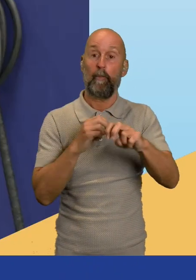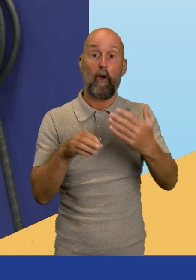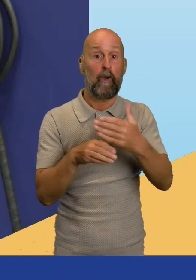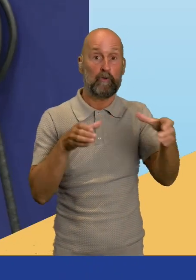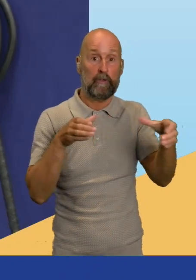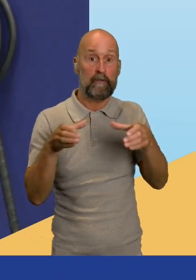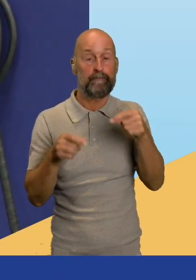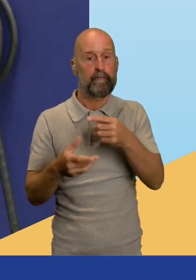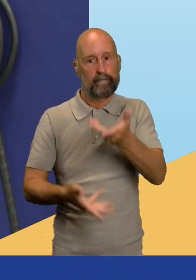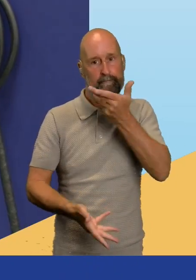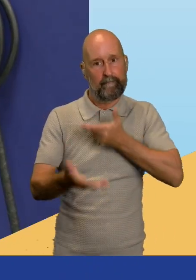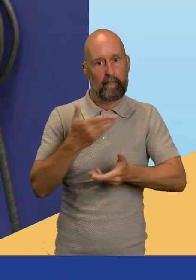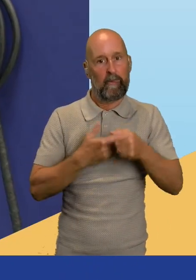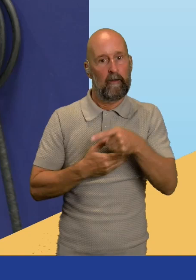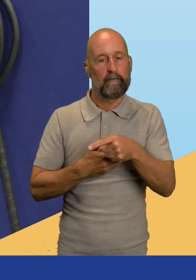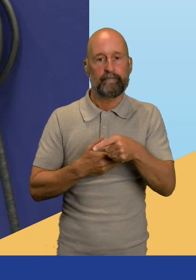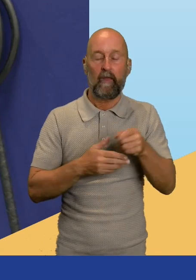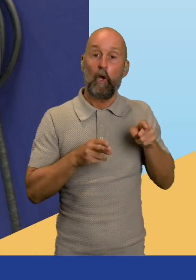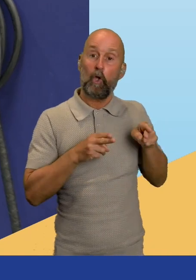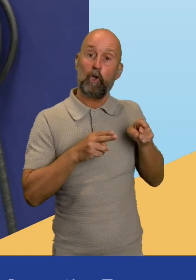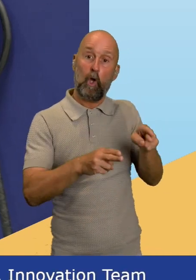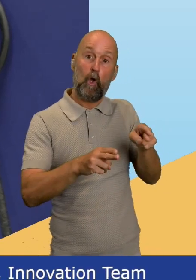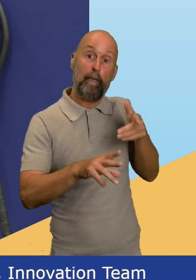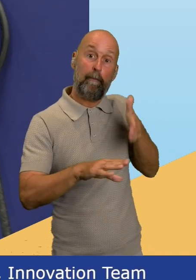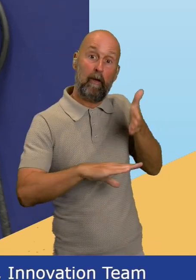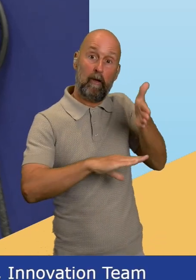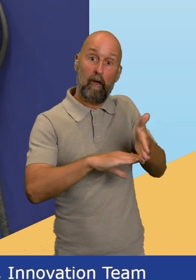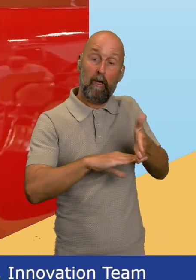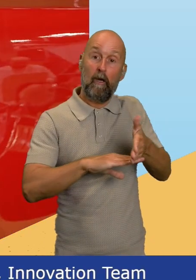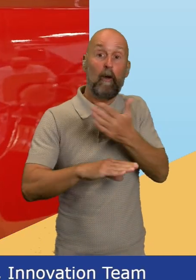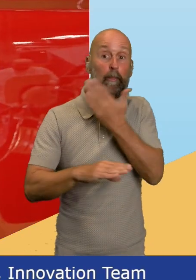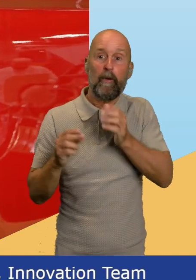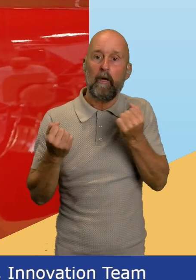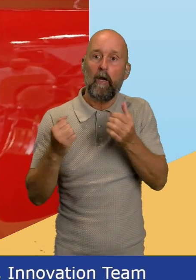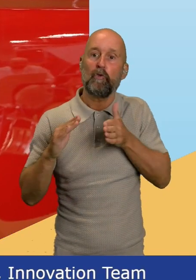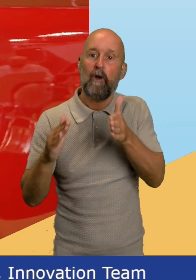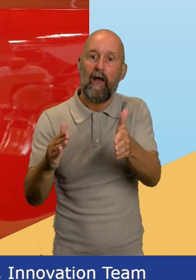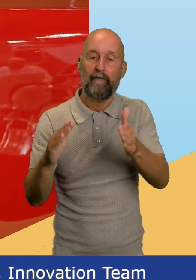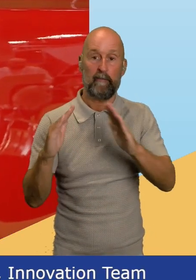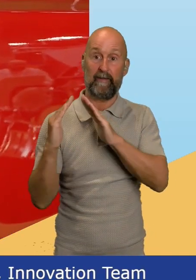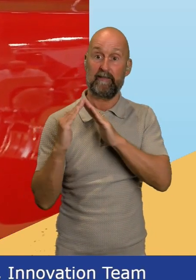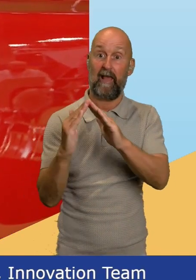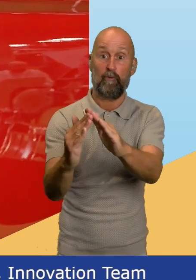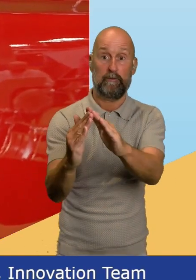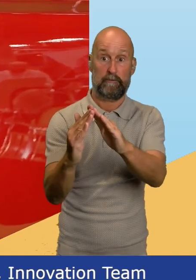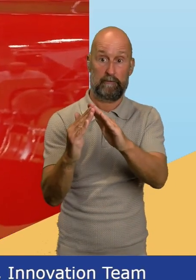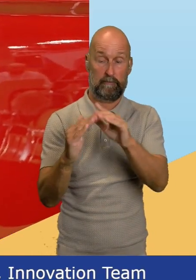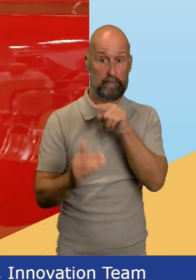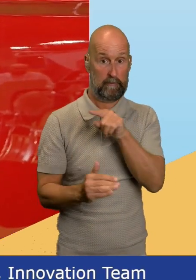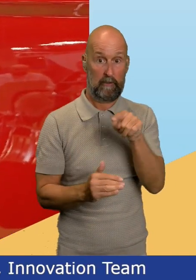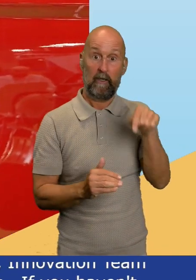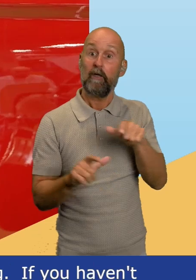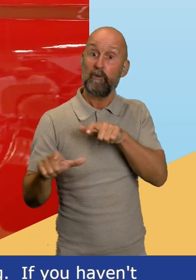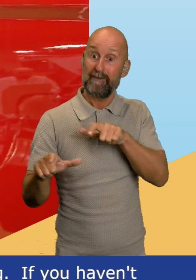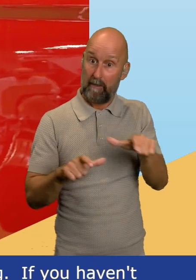and they're talking about curbside charging. So if you haven't got a driveway, if you live in a terrace house, this is a way to still have